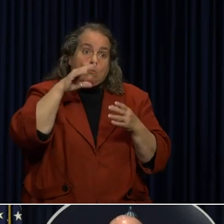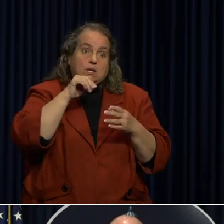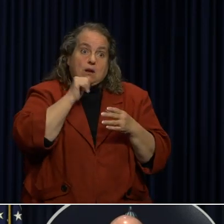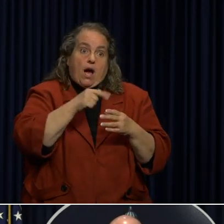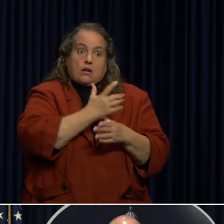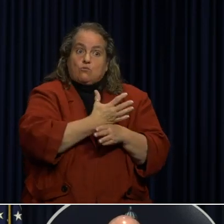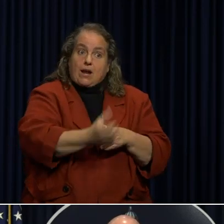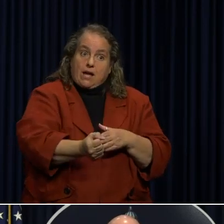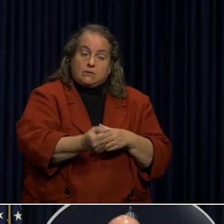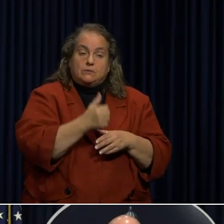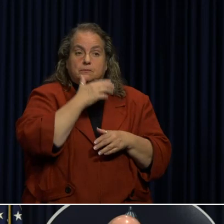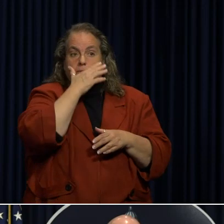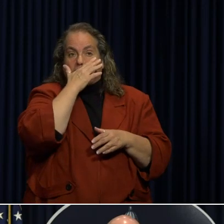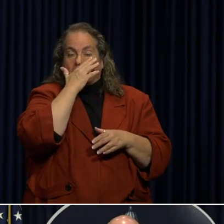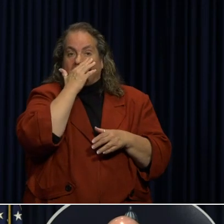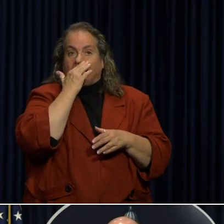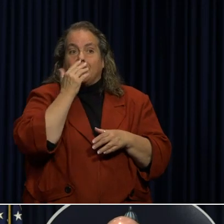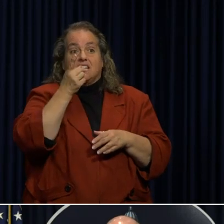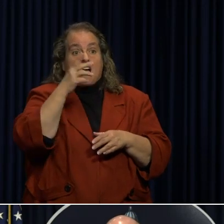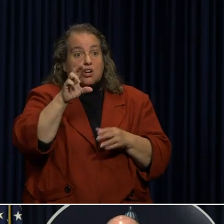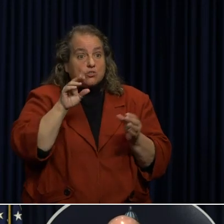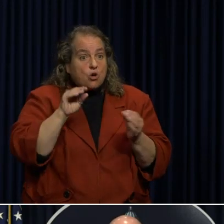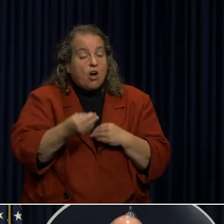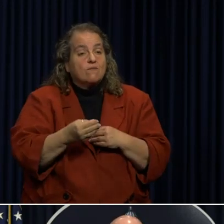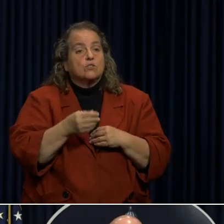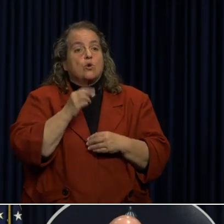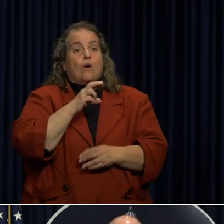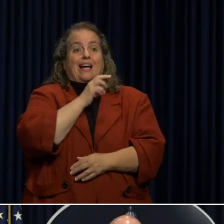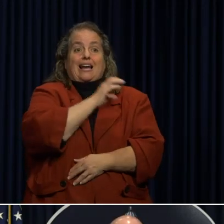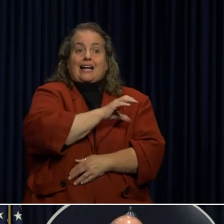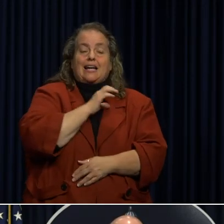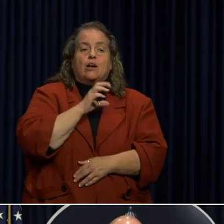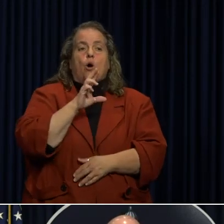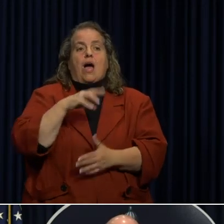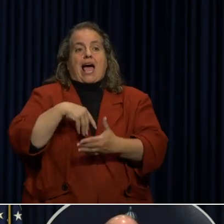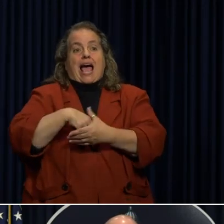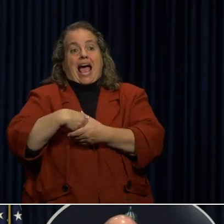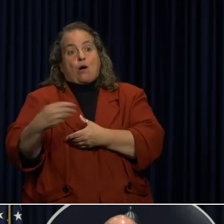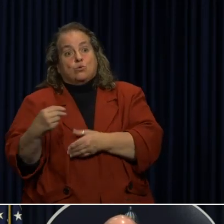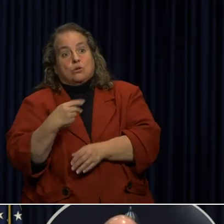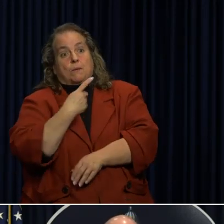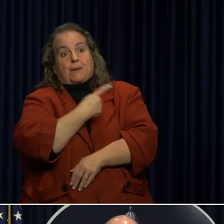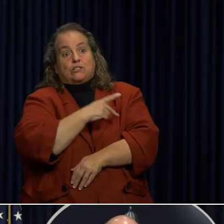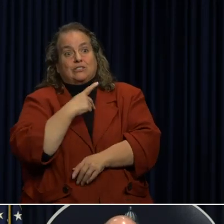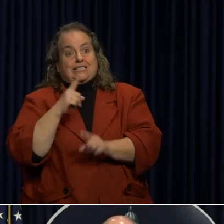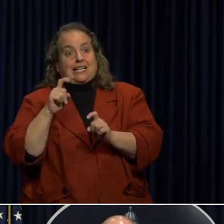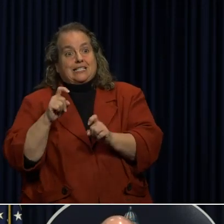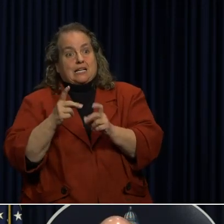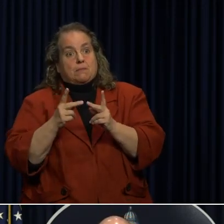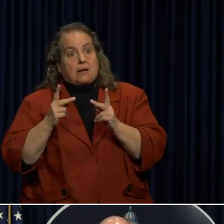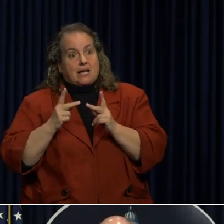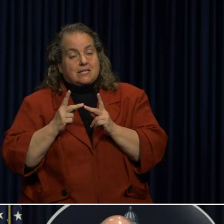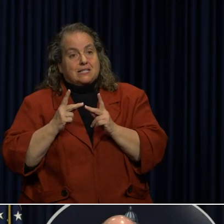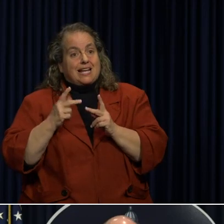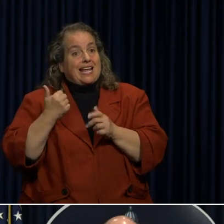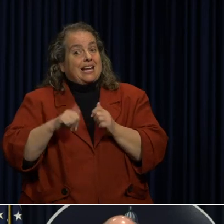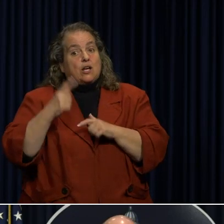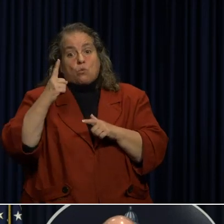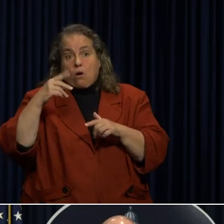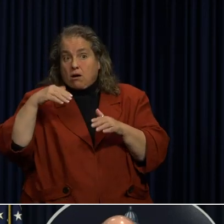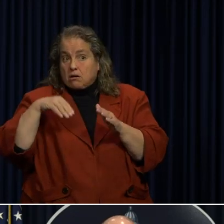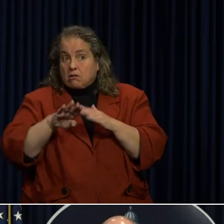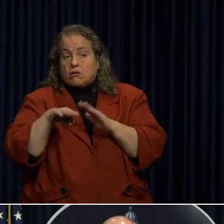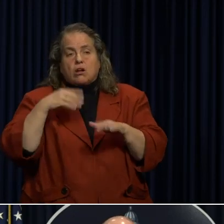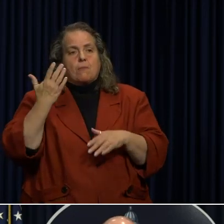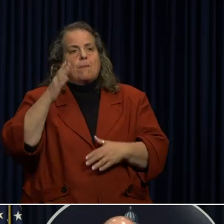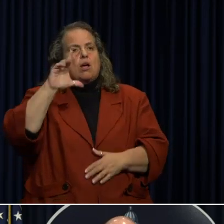doctor's office or a clinic or an outpatient testing place, patients coming in and anyone else should at least have a cloth face covering or a